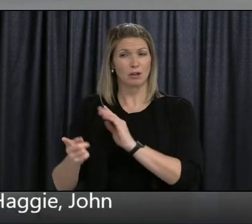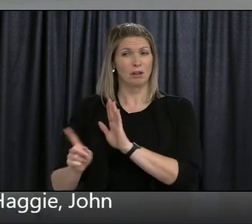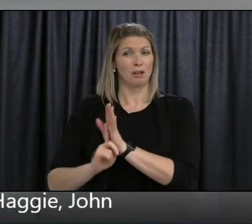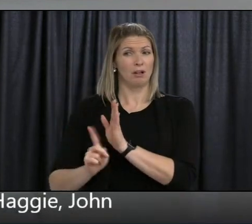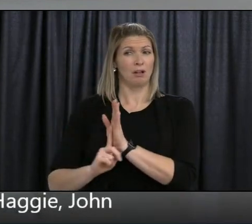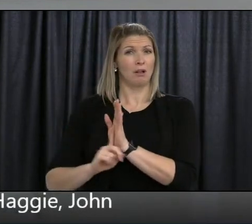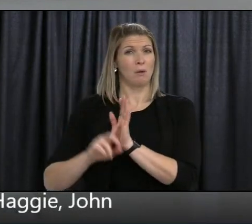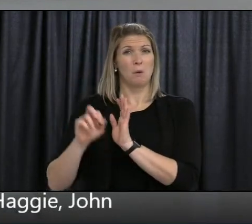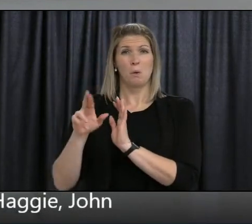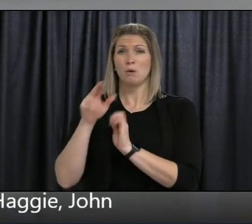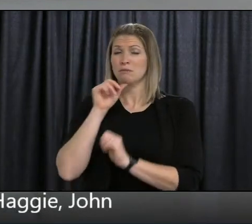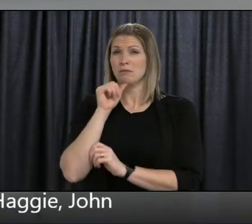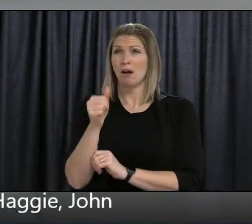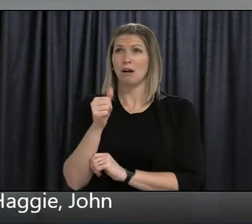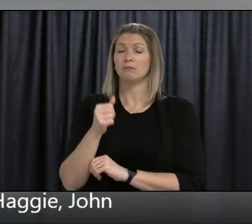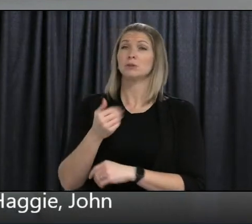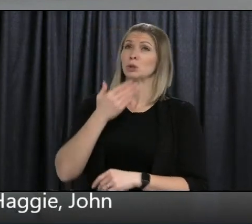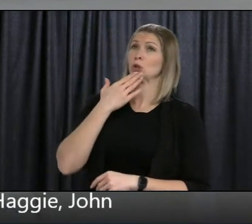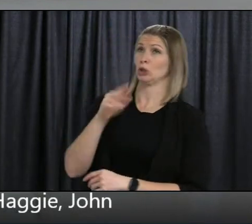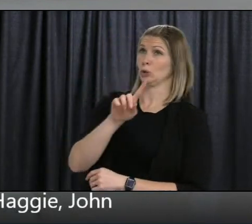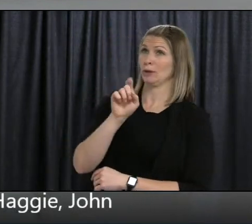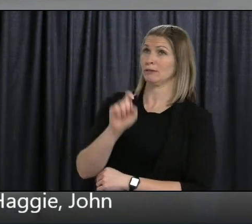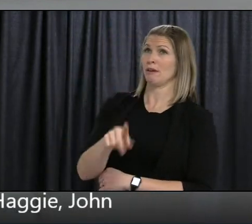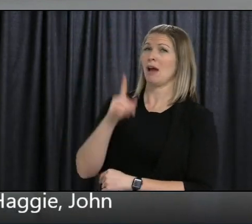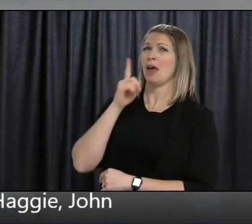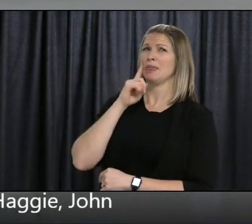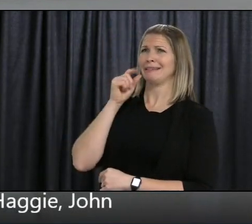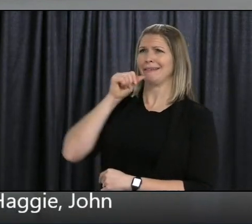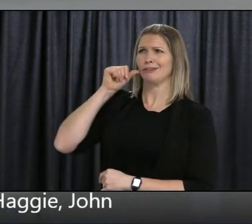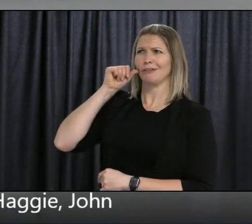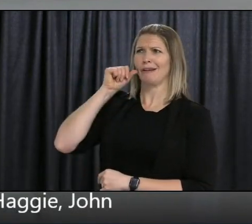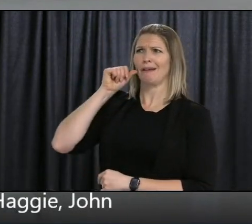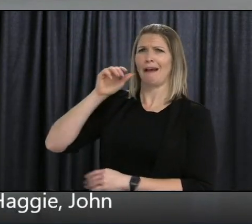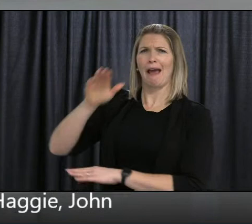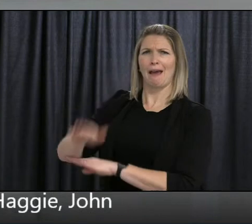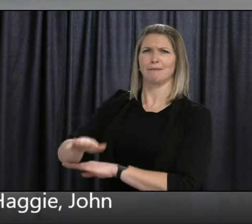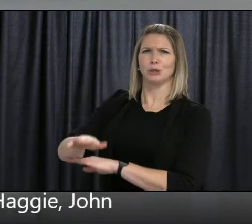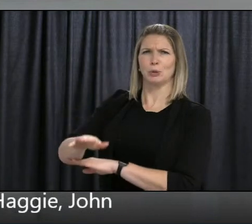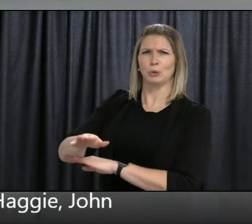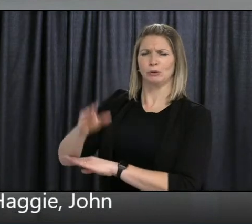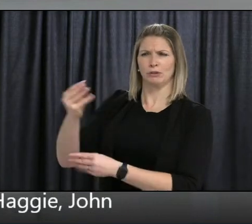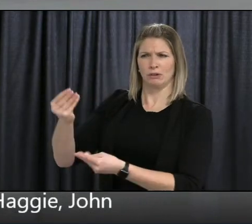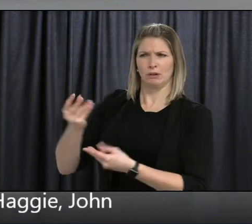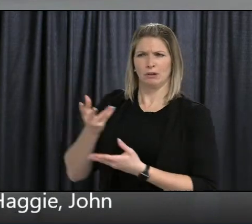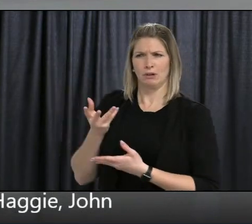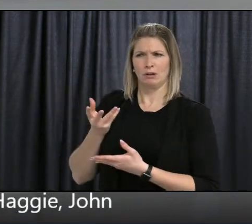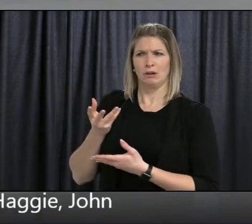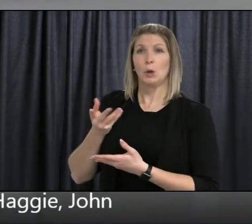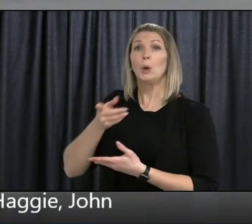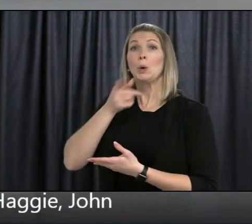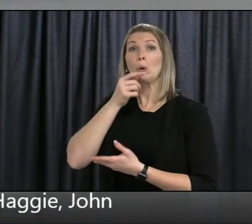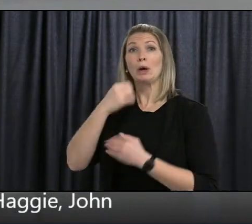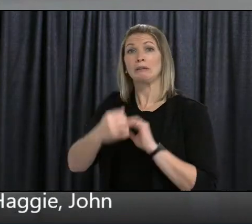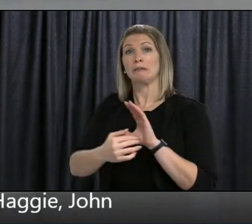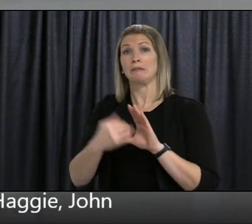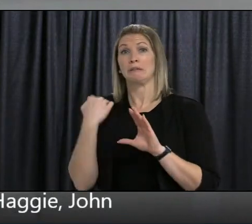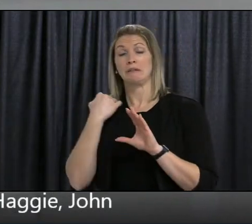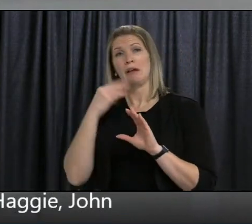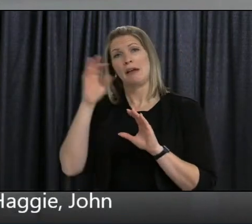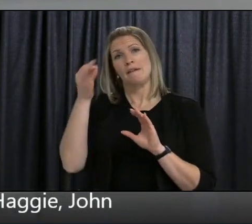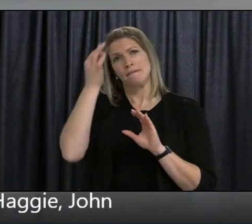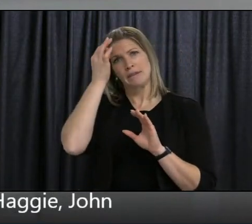actual fact, I've received notification, I think, late yesterday from the Federal Minister of Health and the